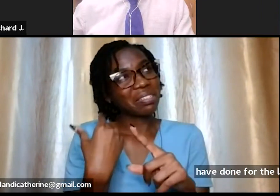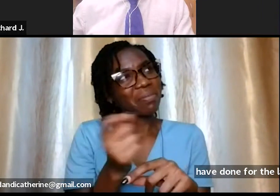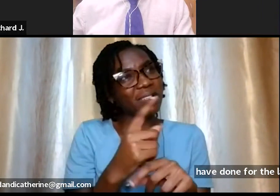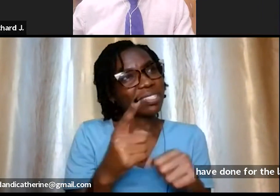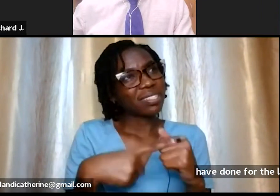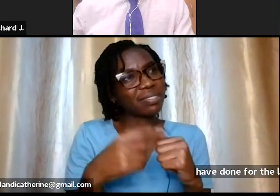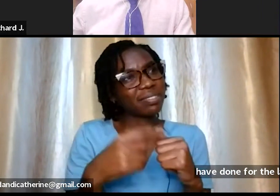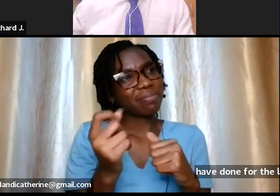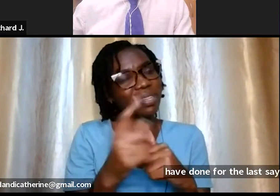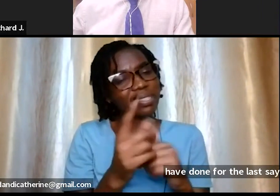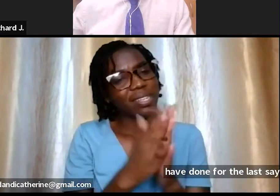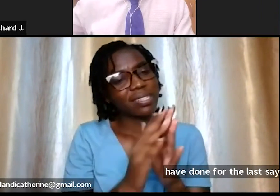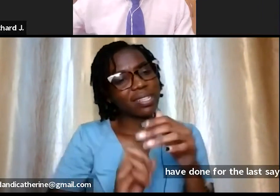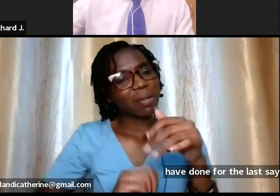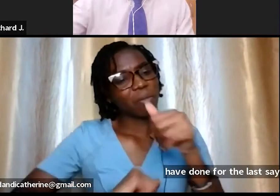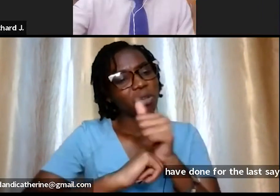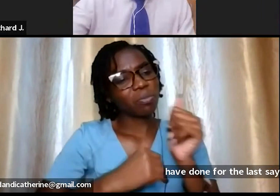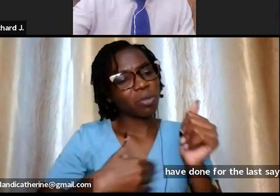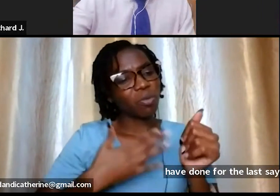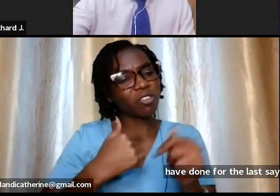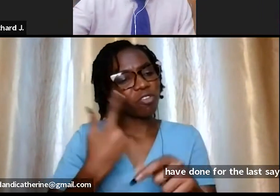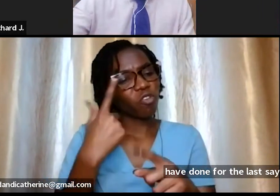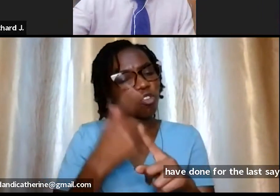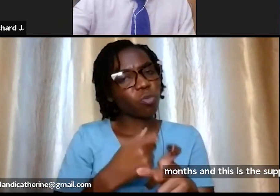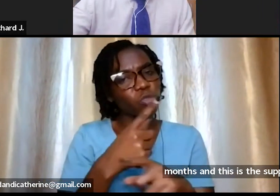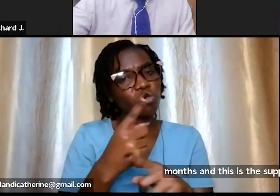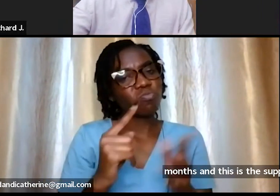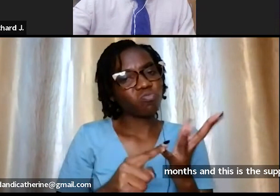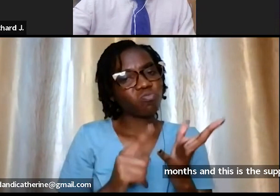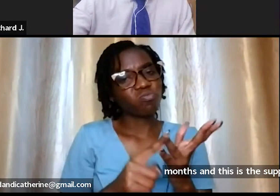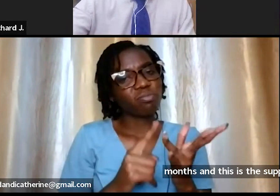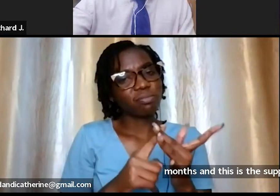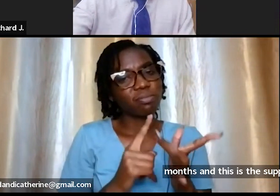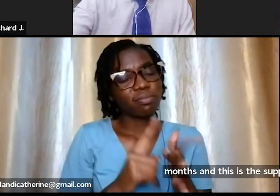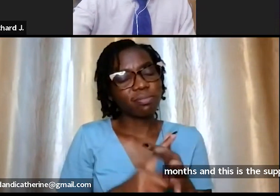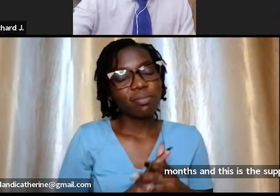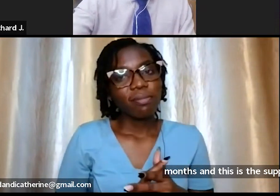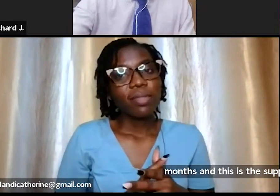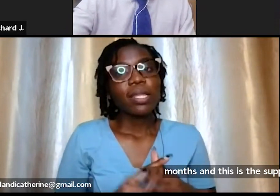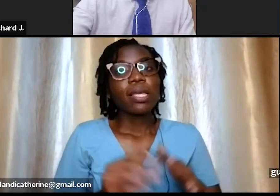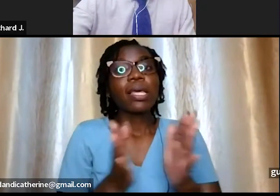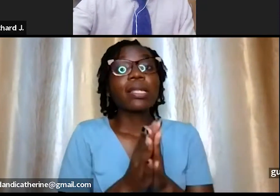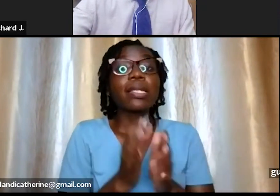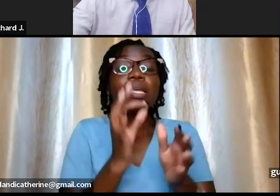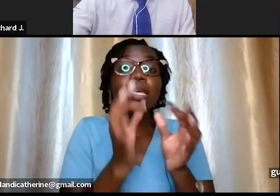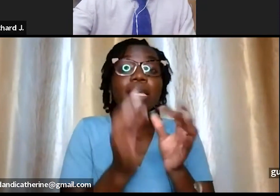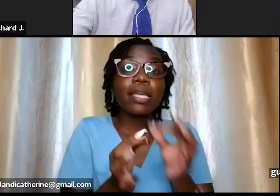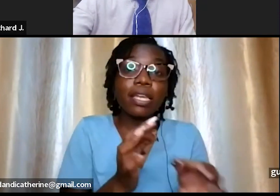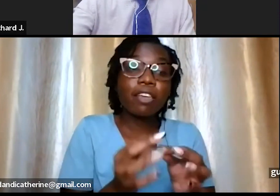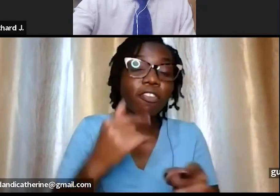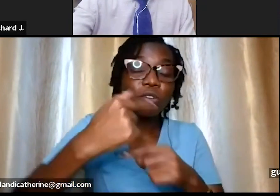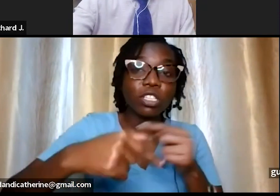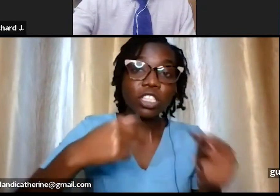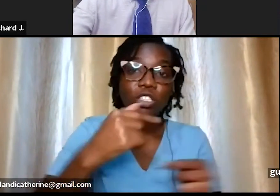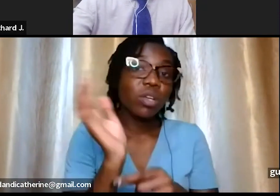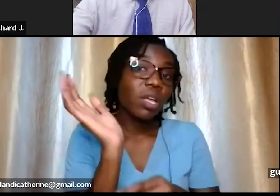and this is the support that I require from you guys. So when they continue to hear you